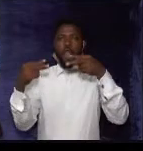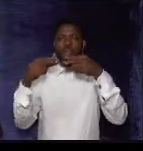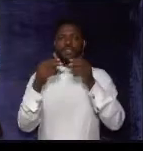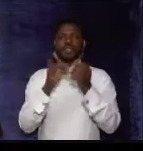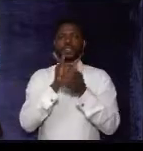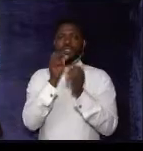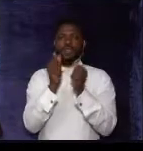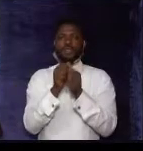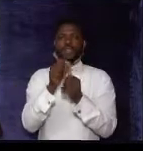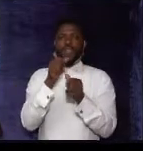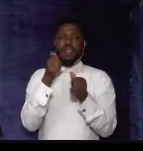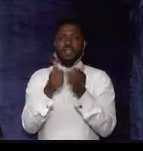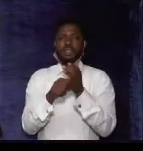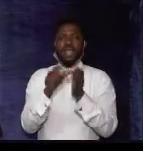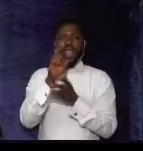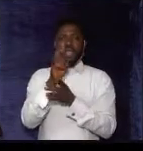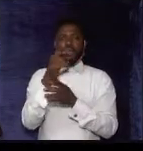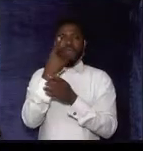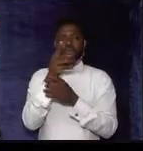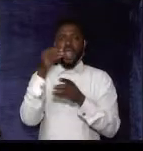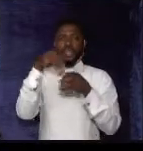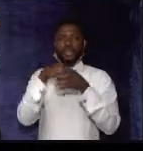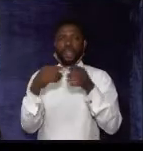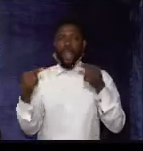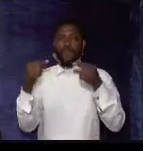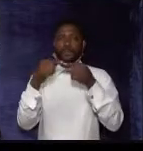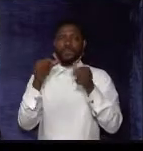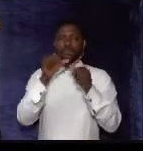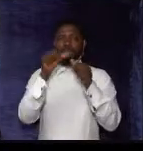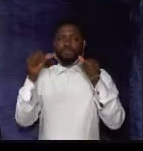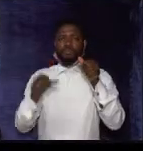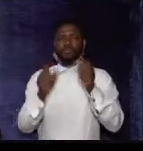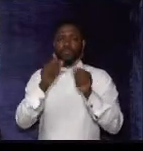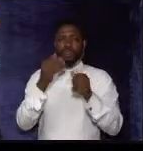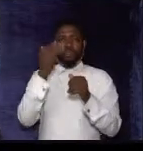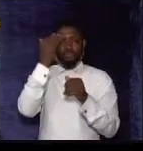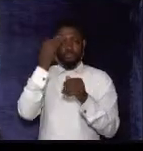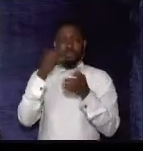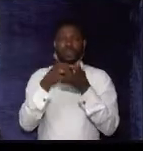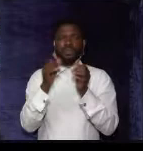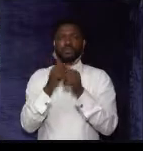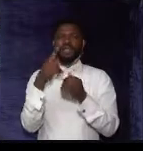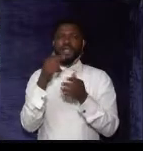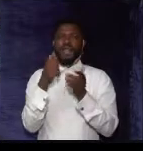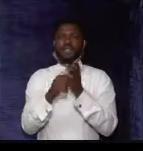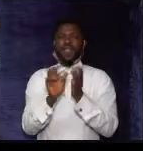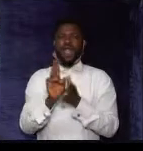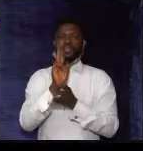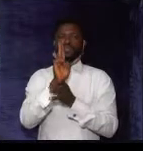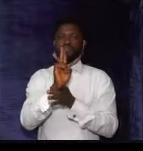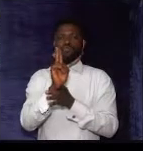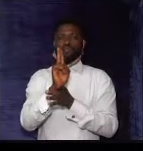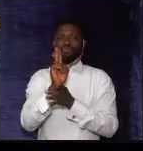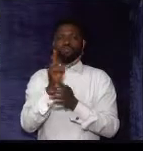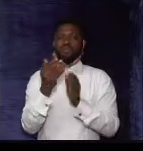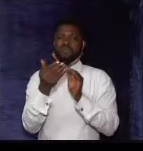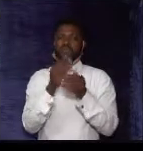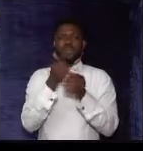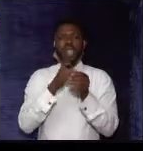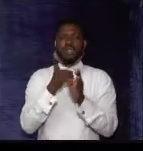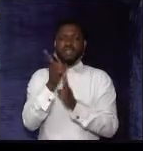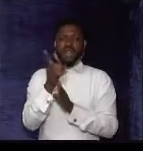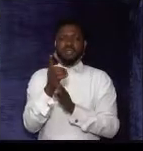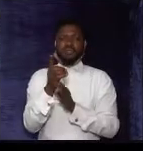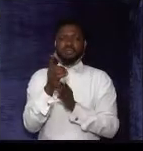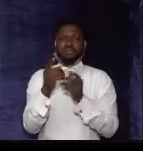letter? With the letter X. So now for interior opposite angles, you can recognize it with the letter U facing any direction.